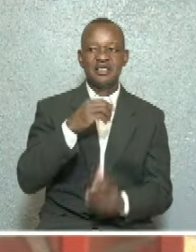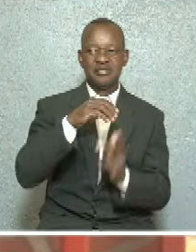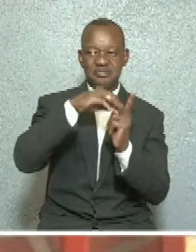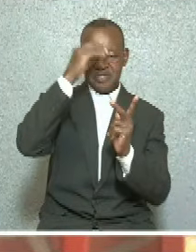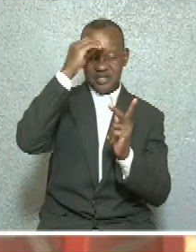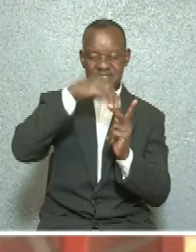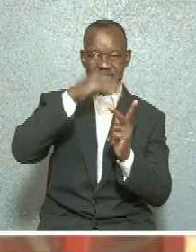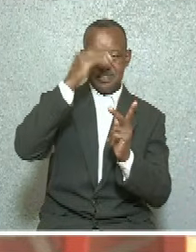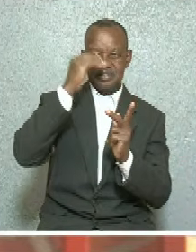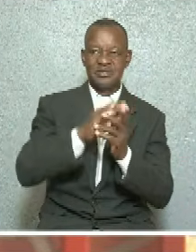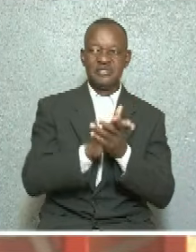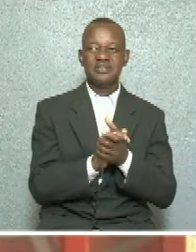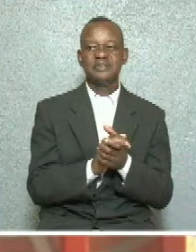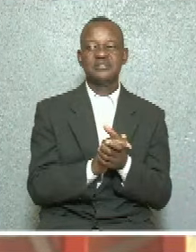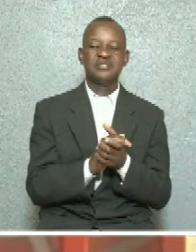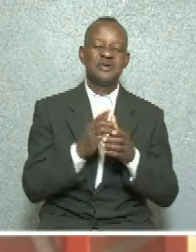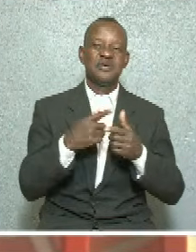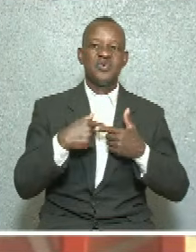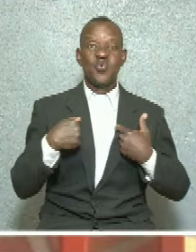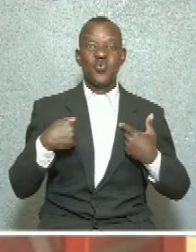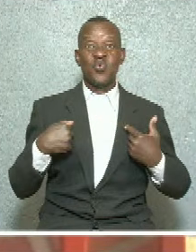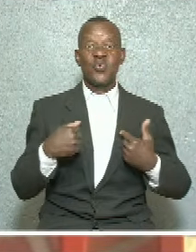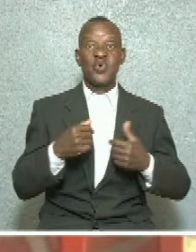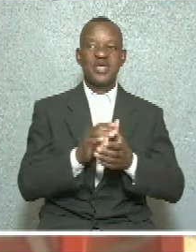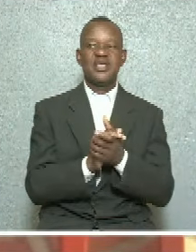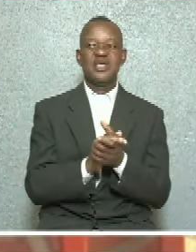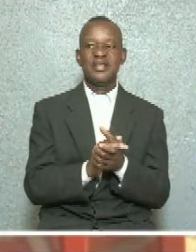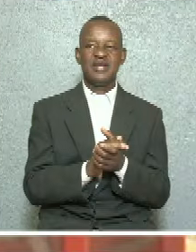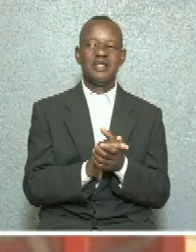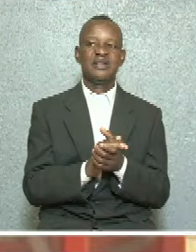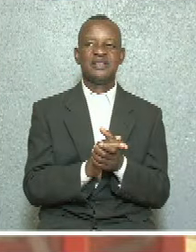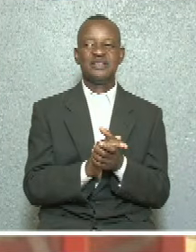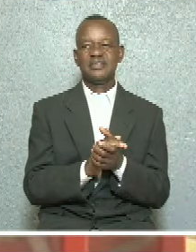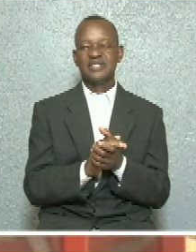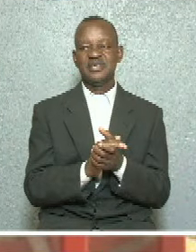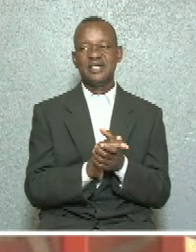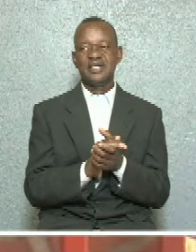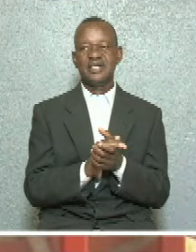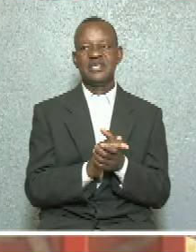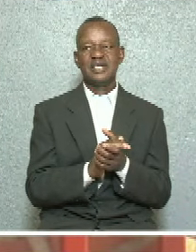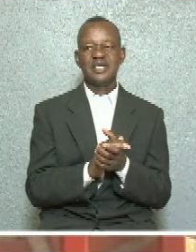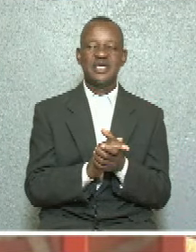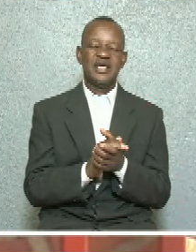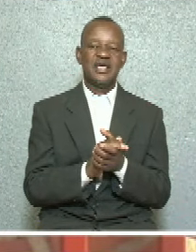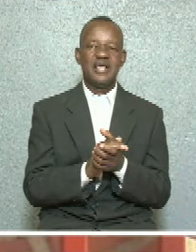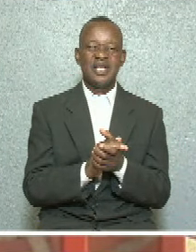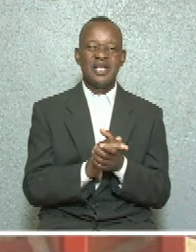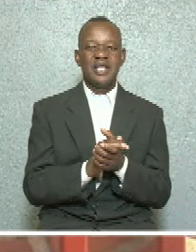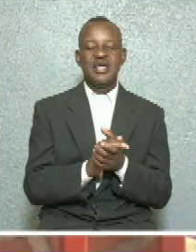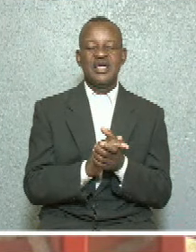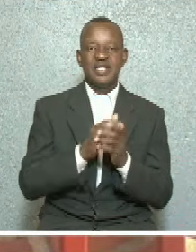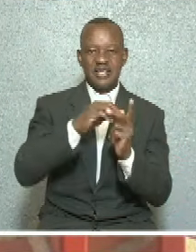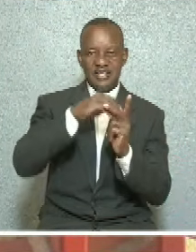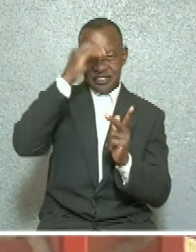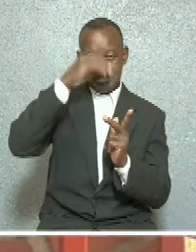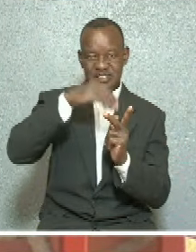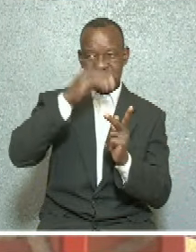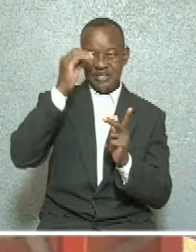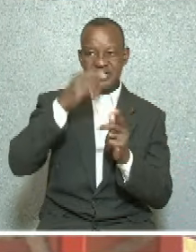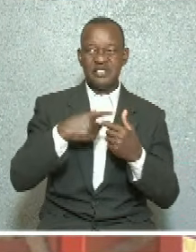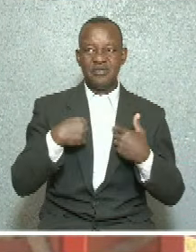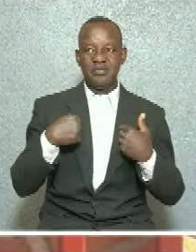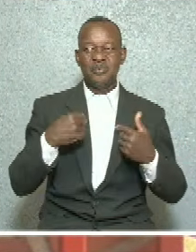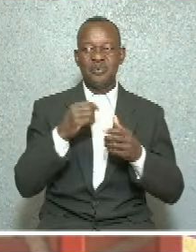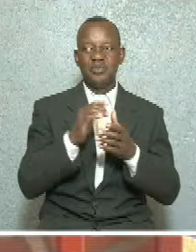us and for most of the PAY alumni, we refer to PAY as a place home away from